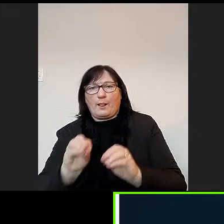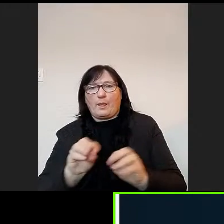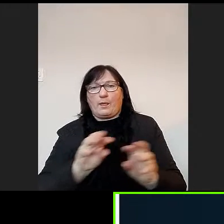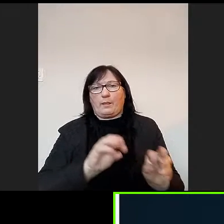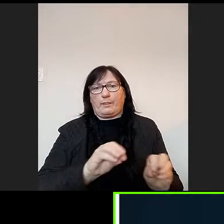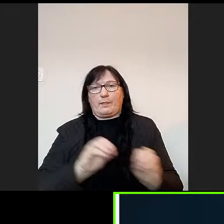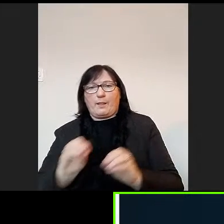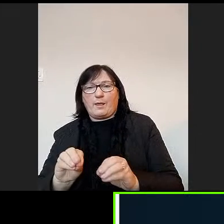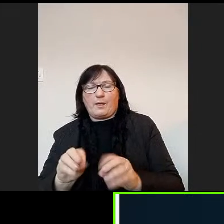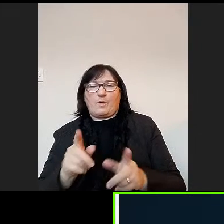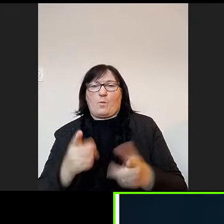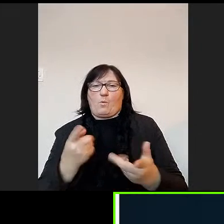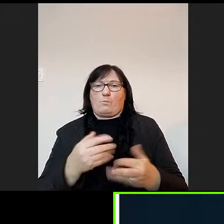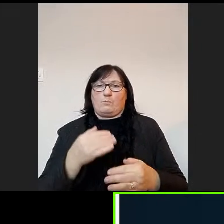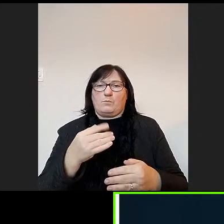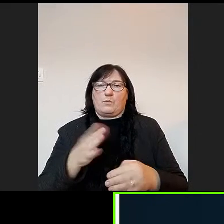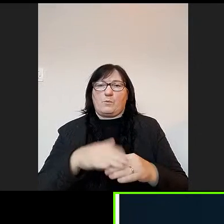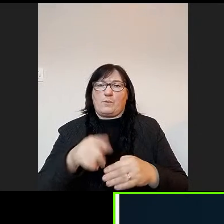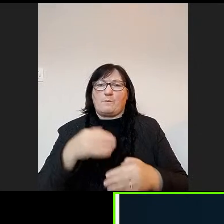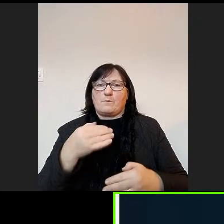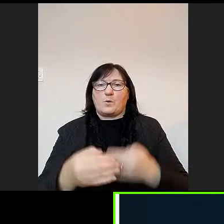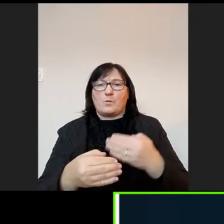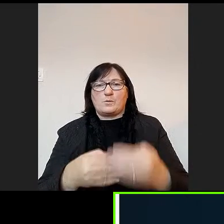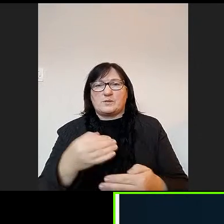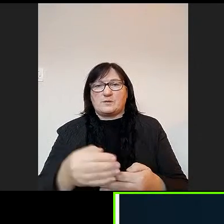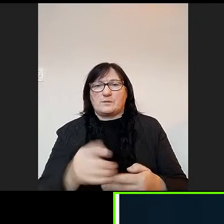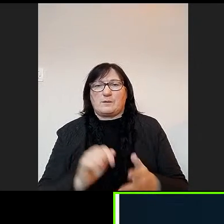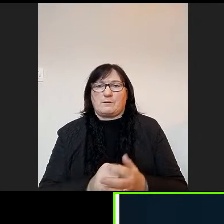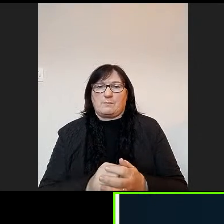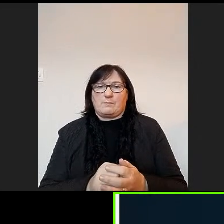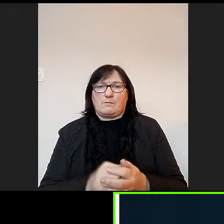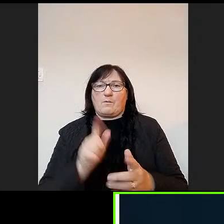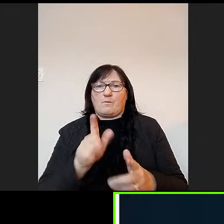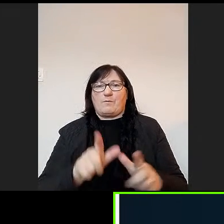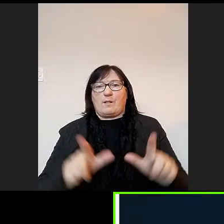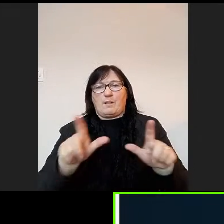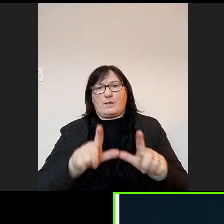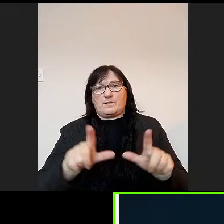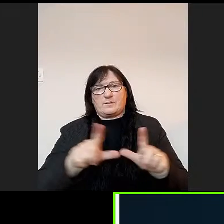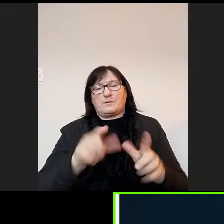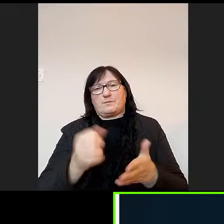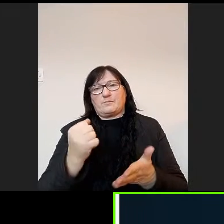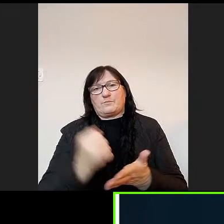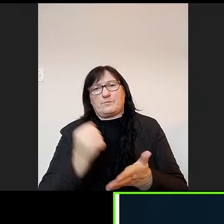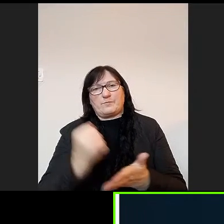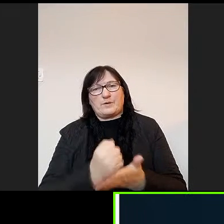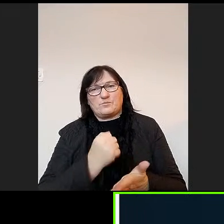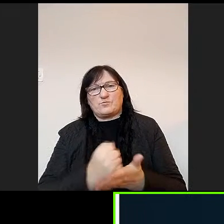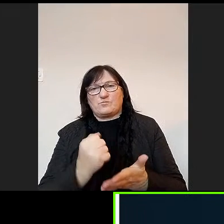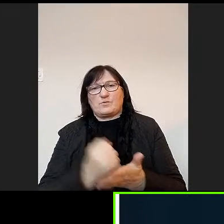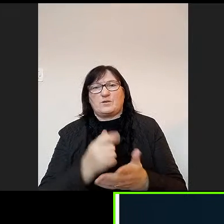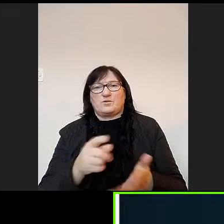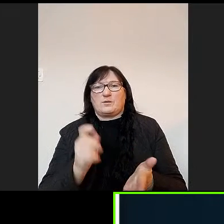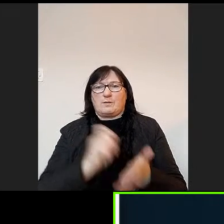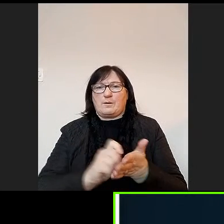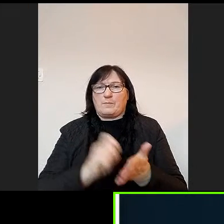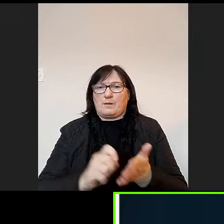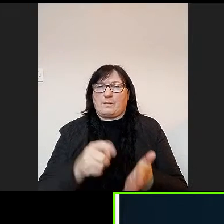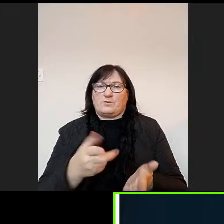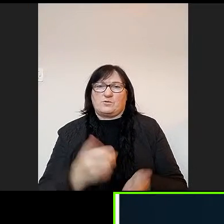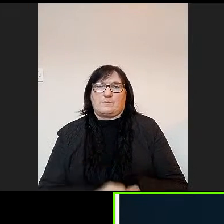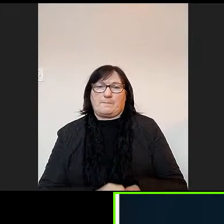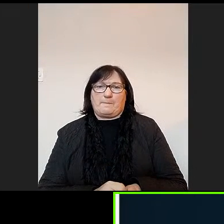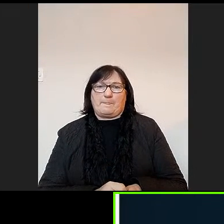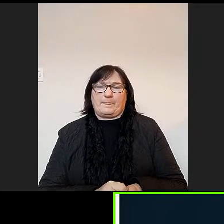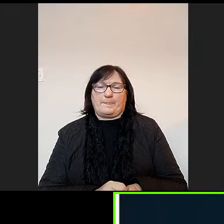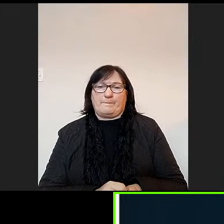of the registration and licensing applications. Some of these escalations find